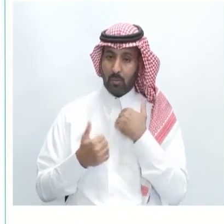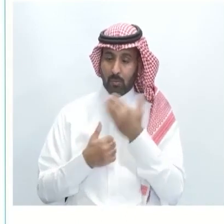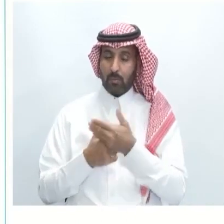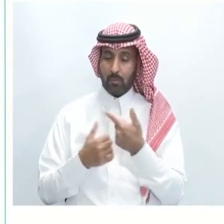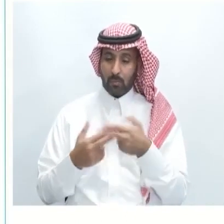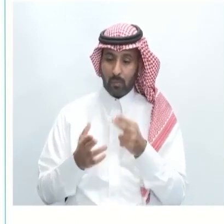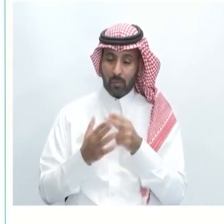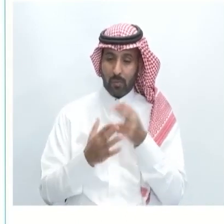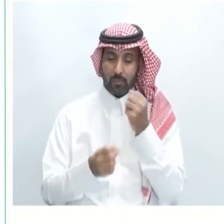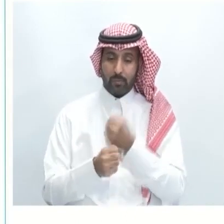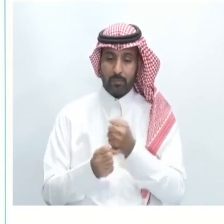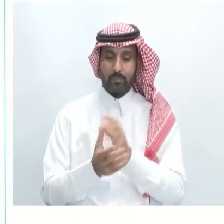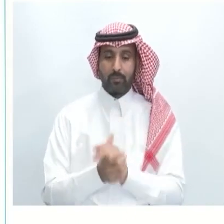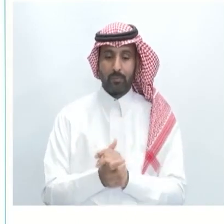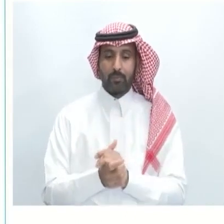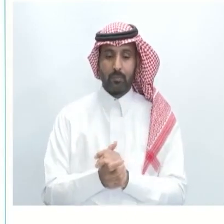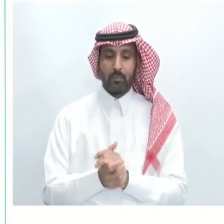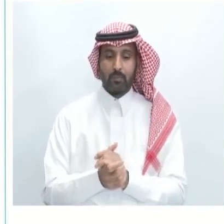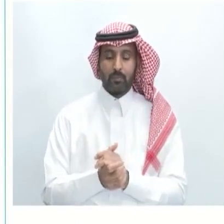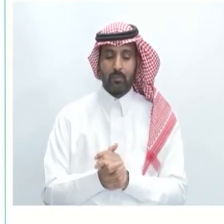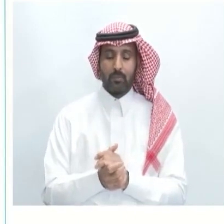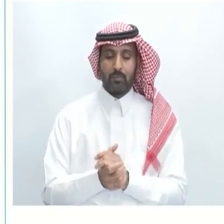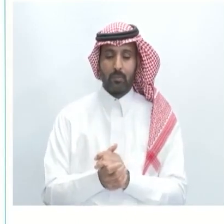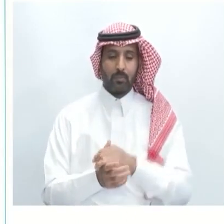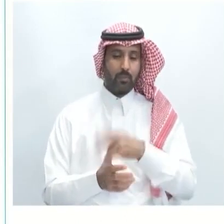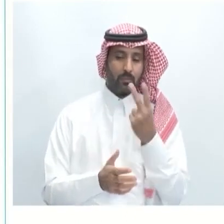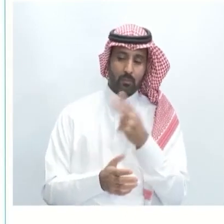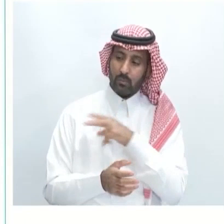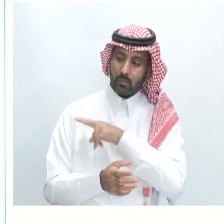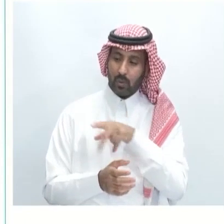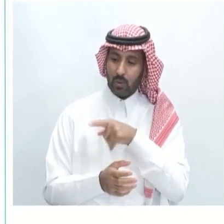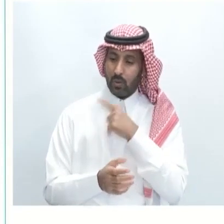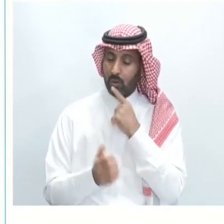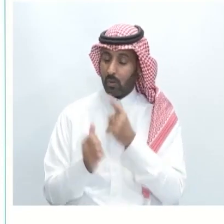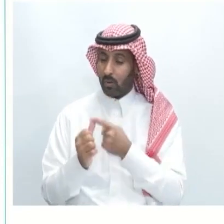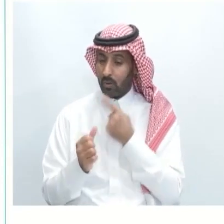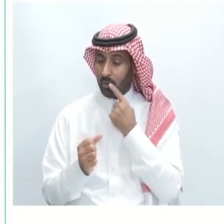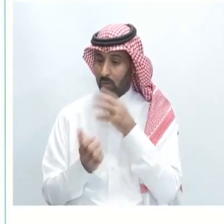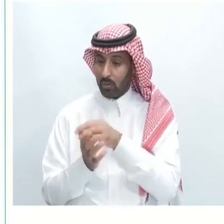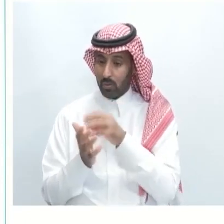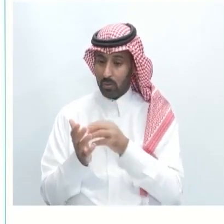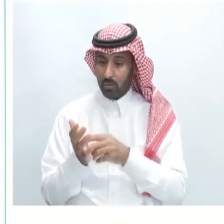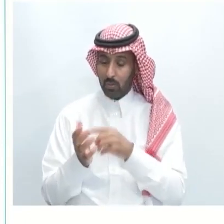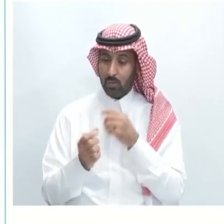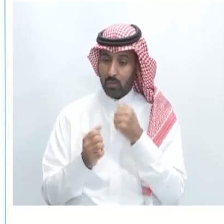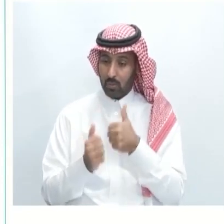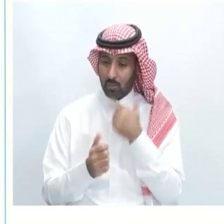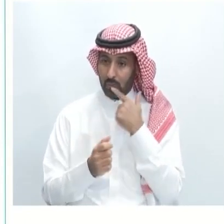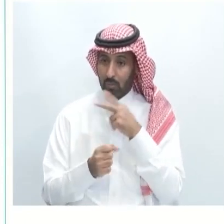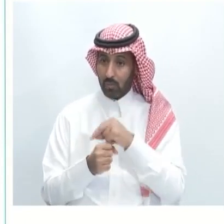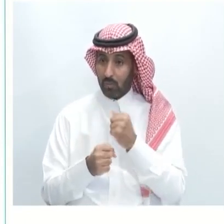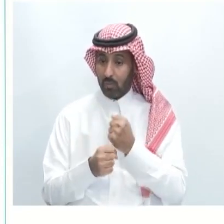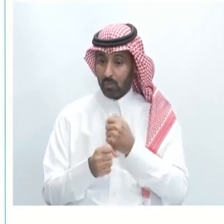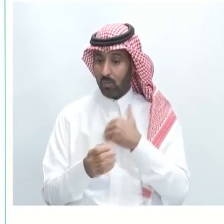80% satisfaction rating. Number two, not all prestigious professions did as well as